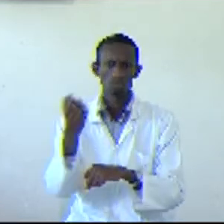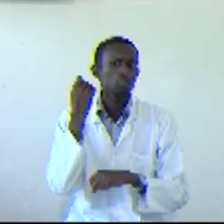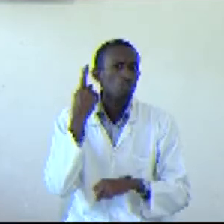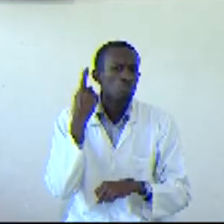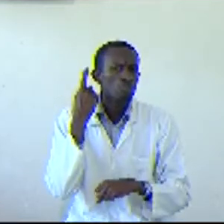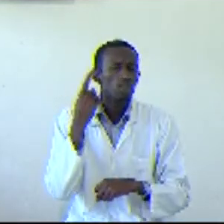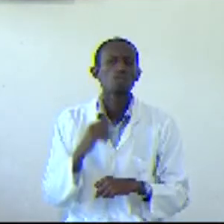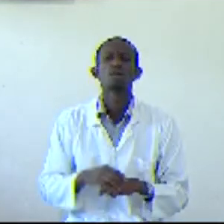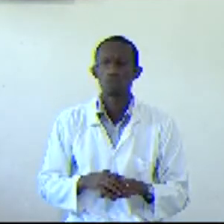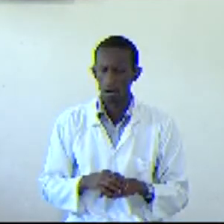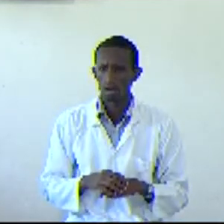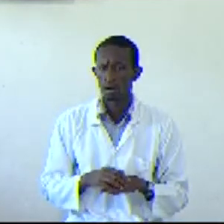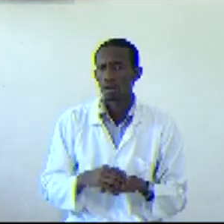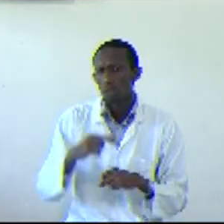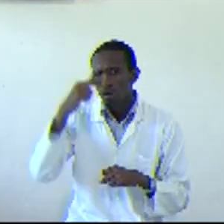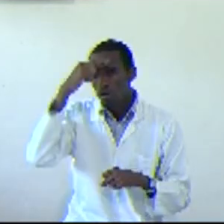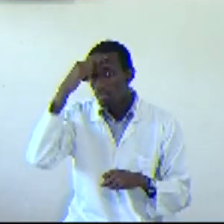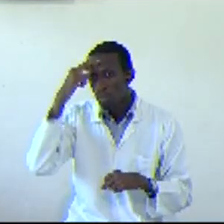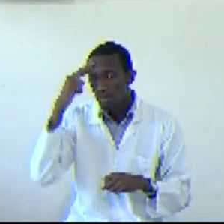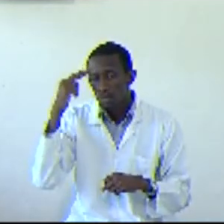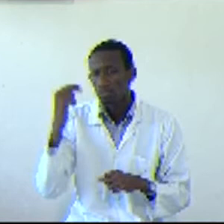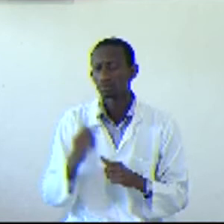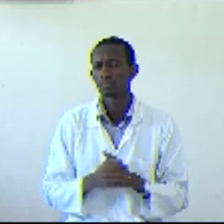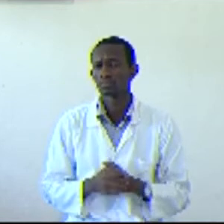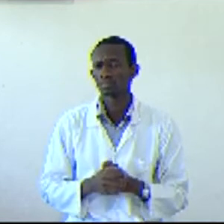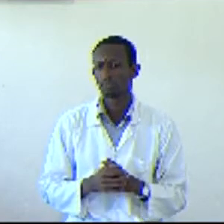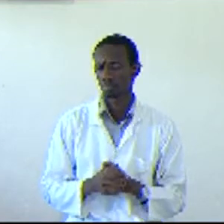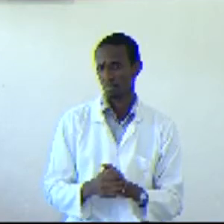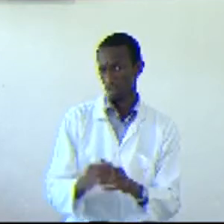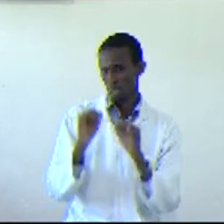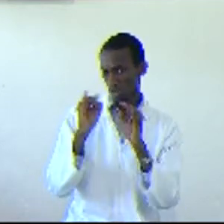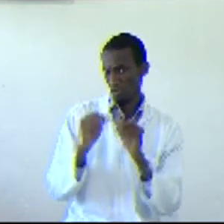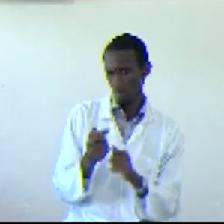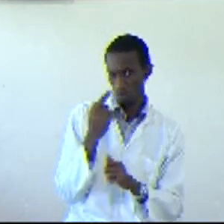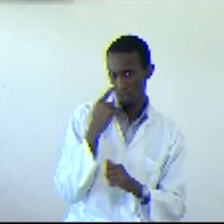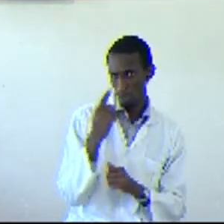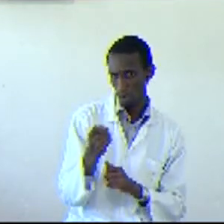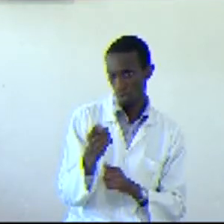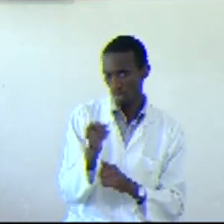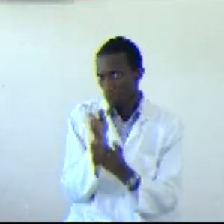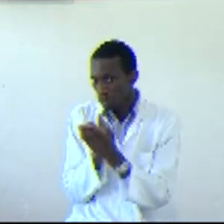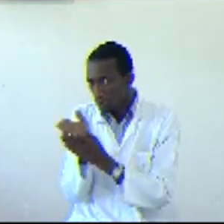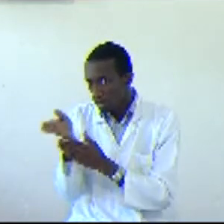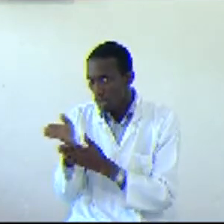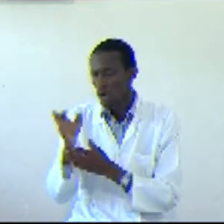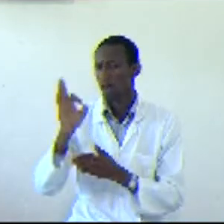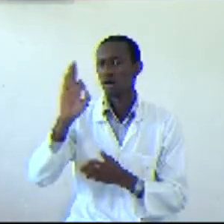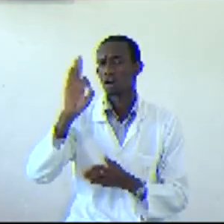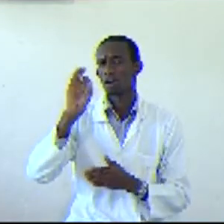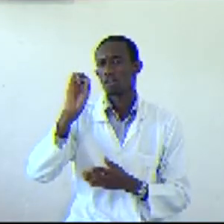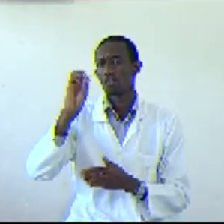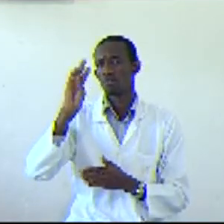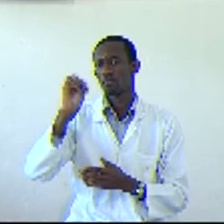why. As what we saw into the formula, we saw that from the